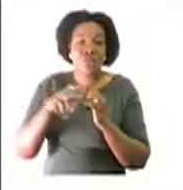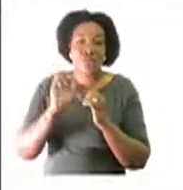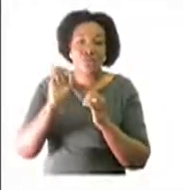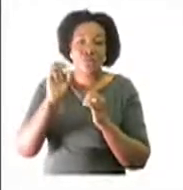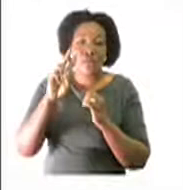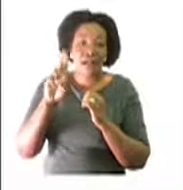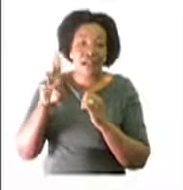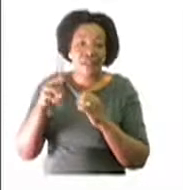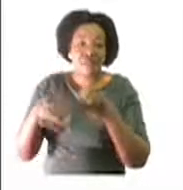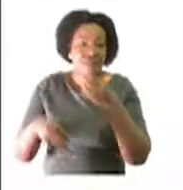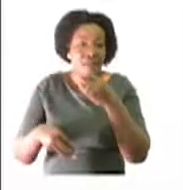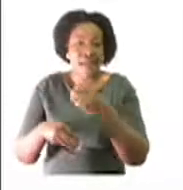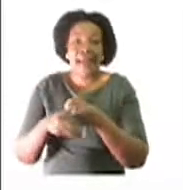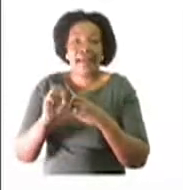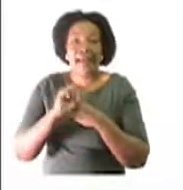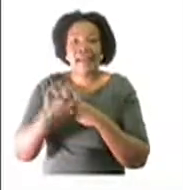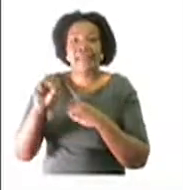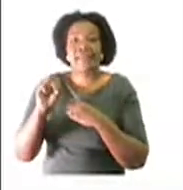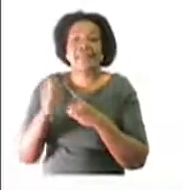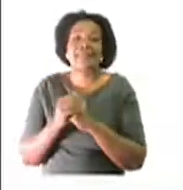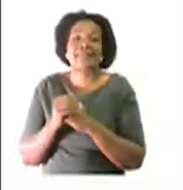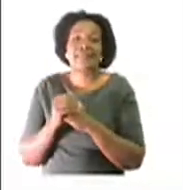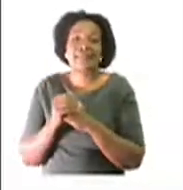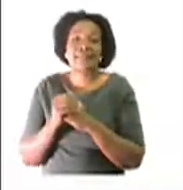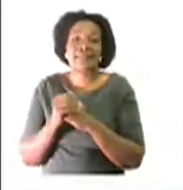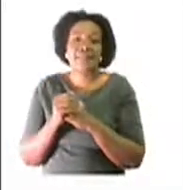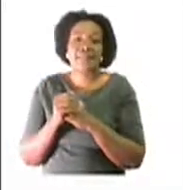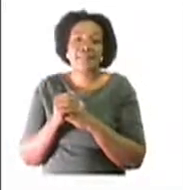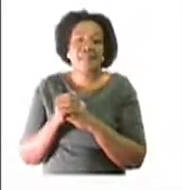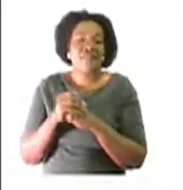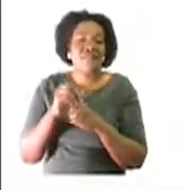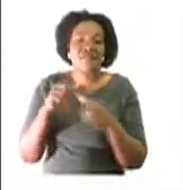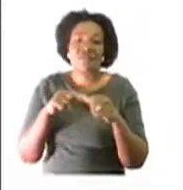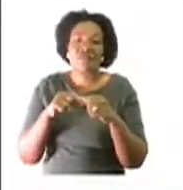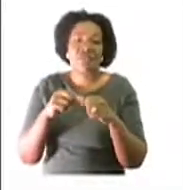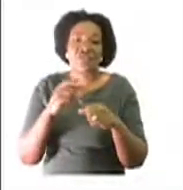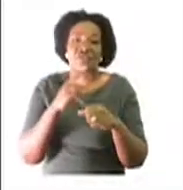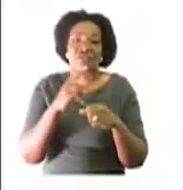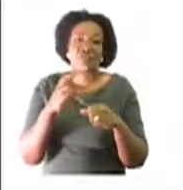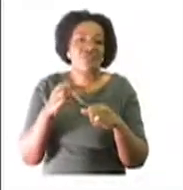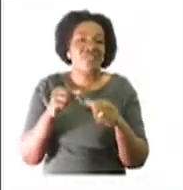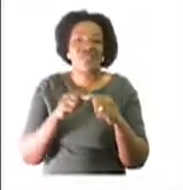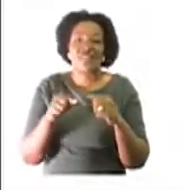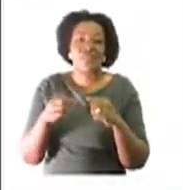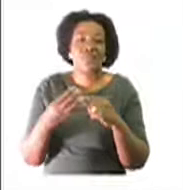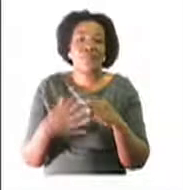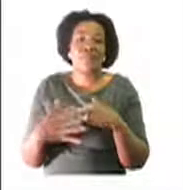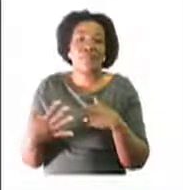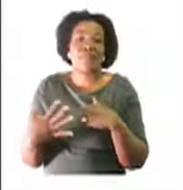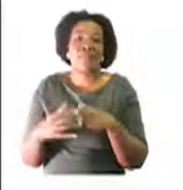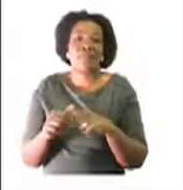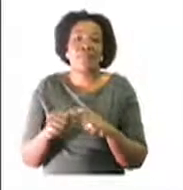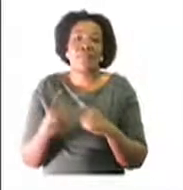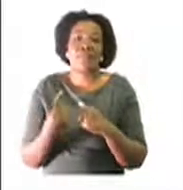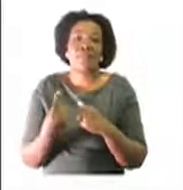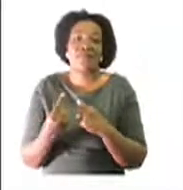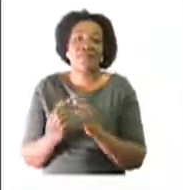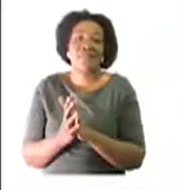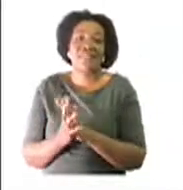ours. All right? You can do 2, 3, 4, and 5 on your own since it's just